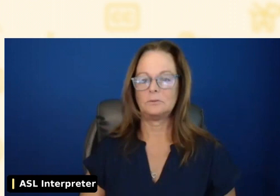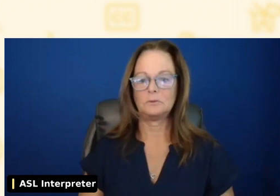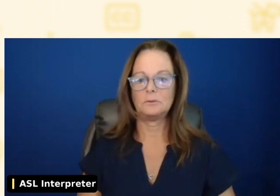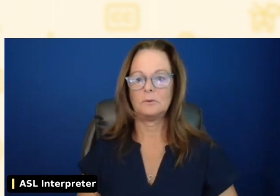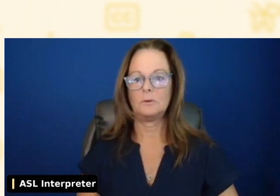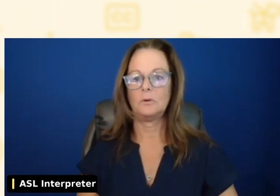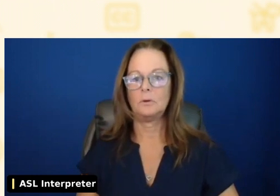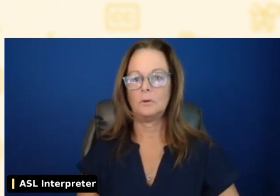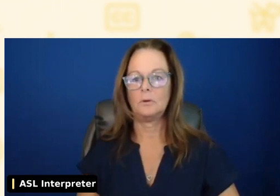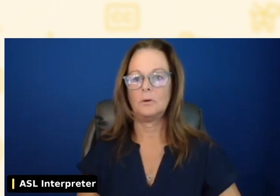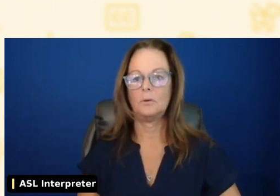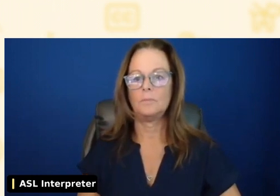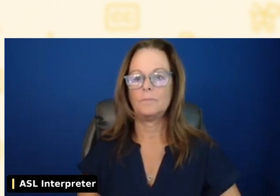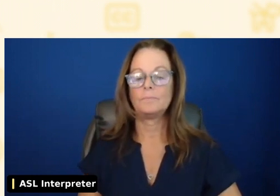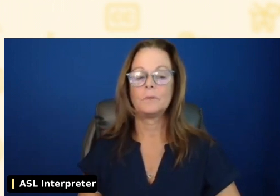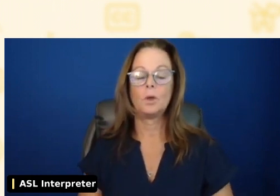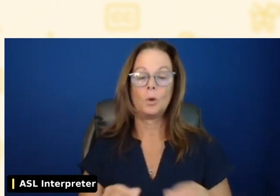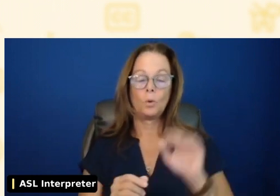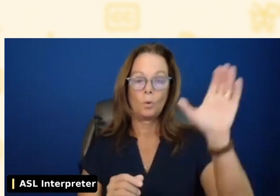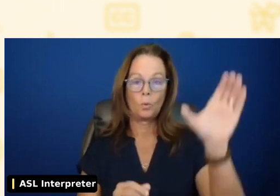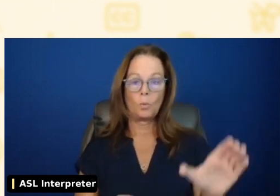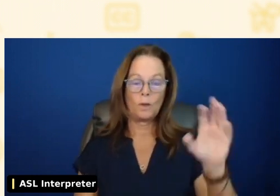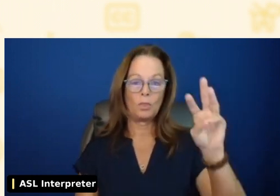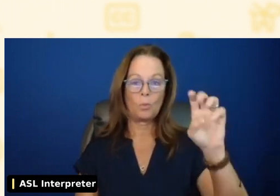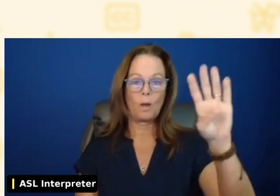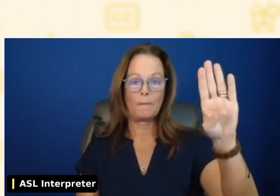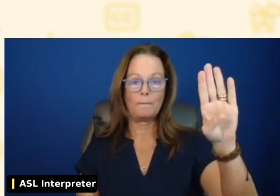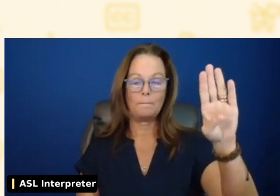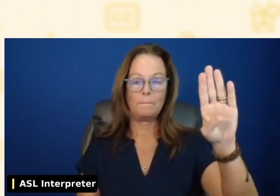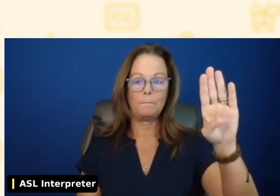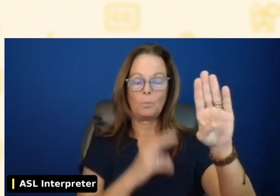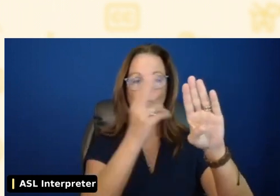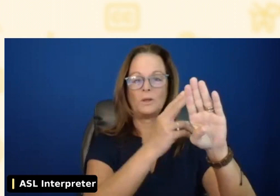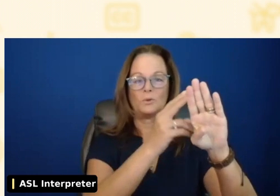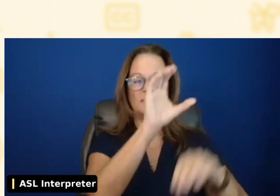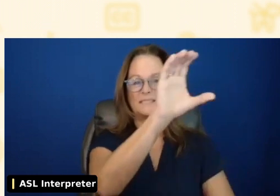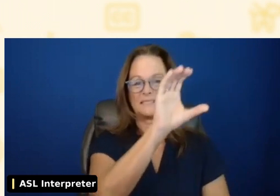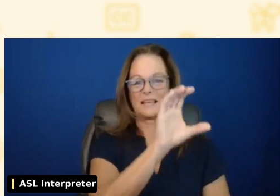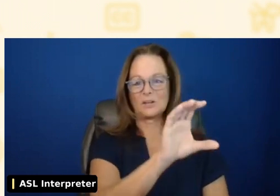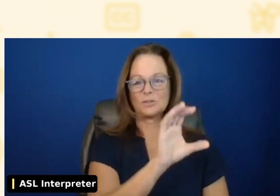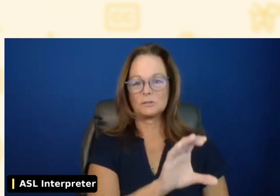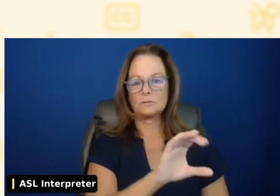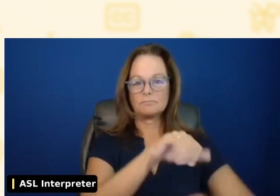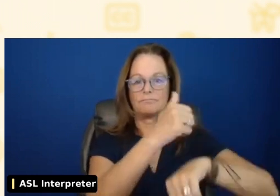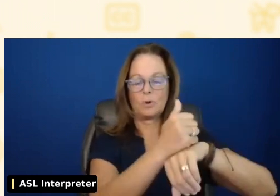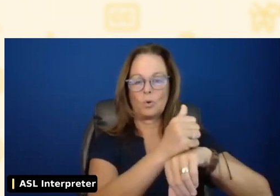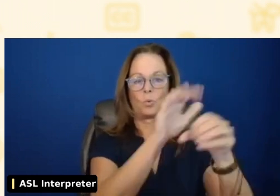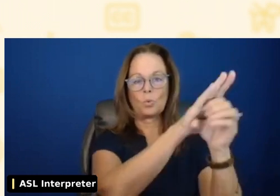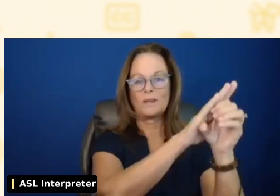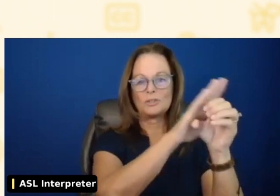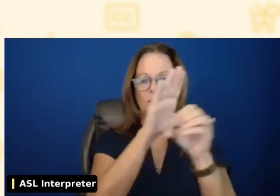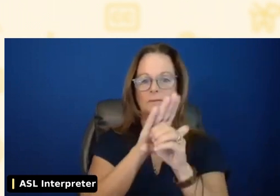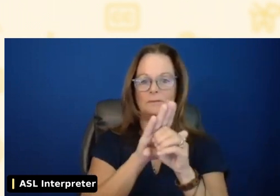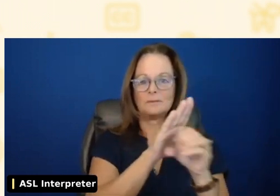Okay, so with web, we typically use sections to create the regions in the